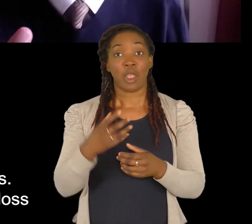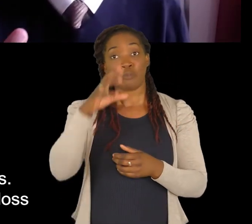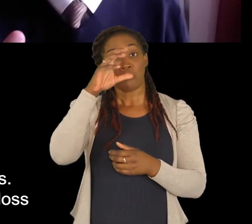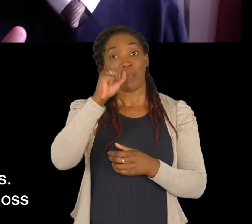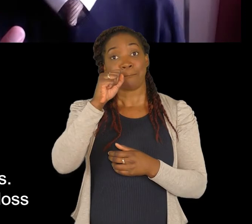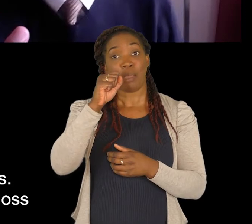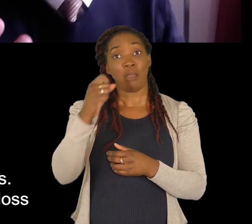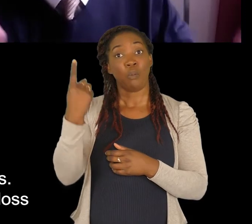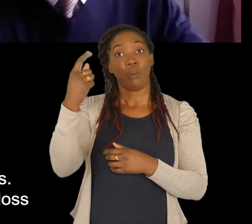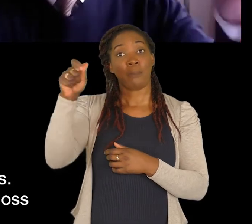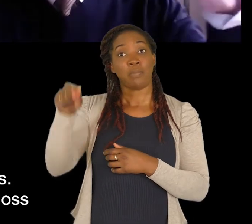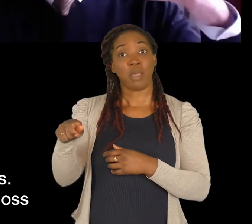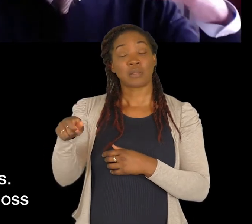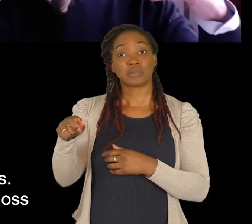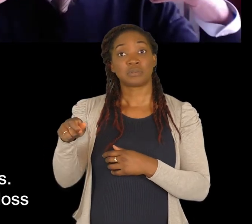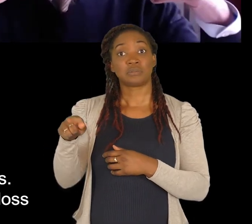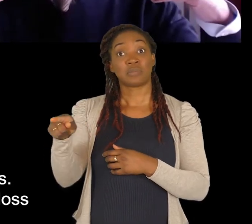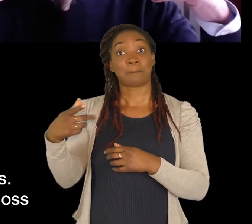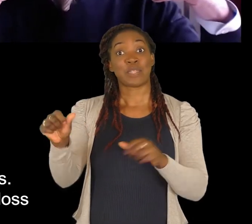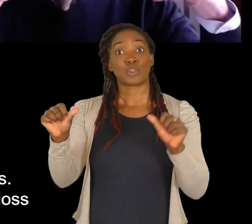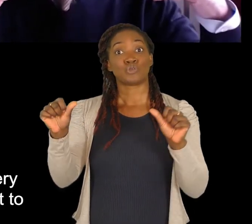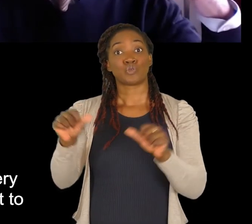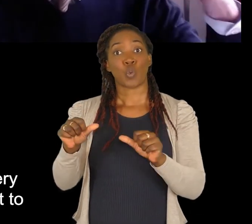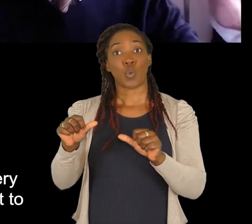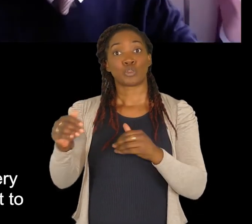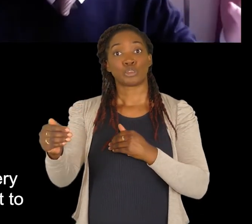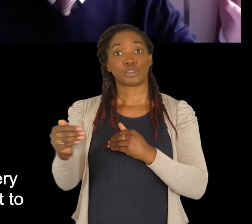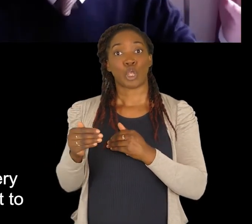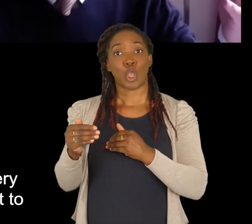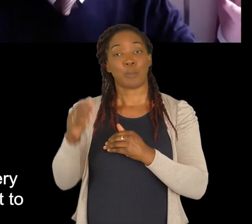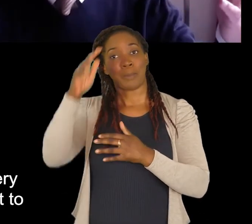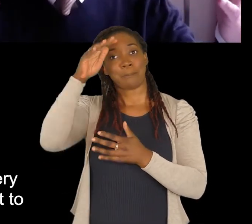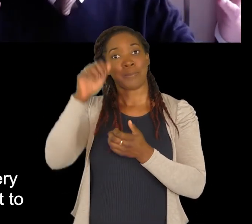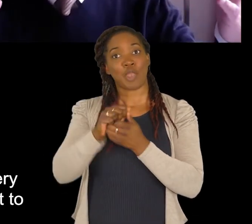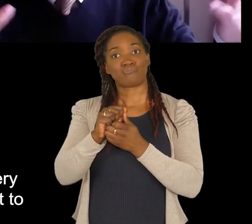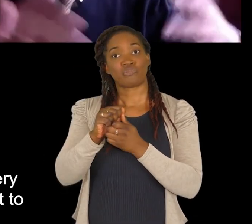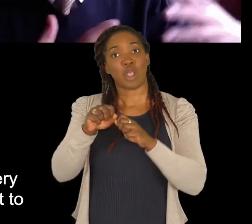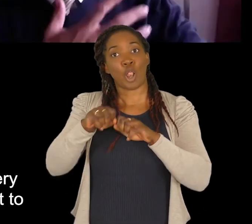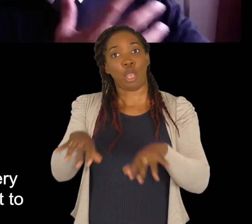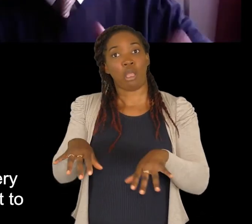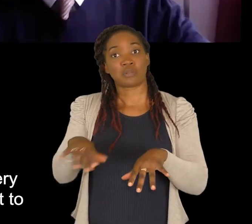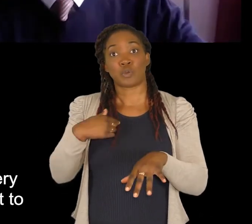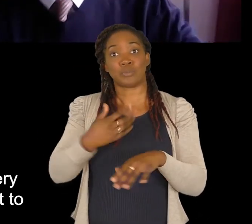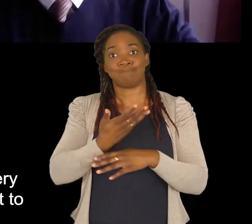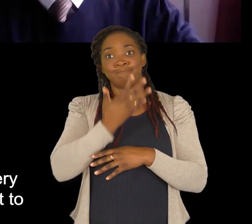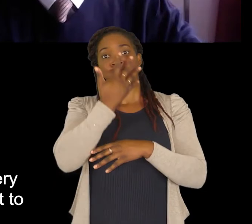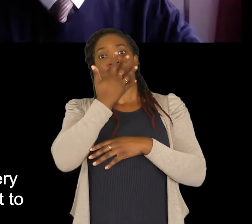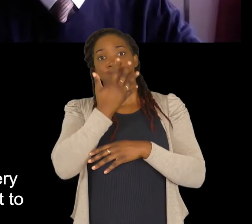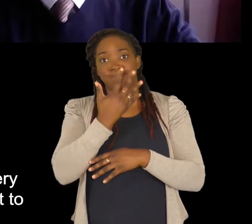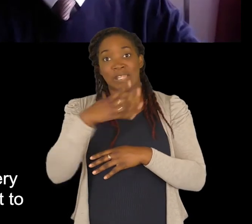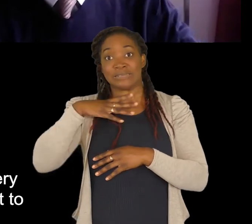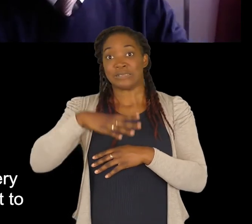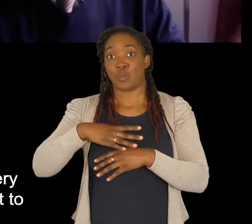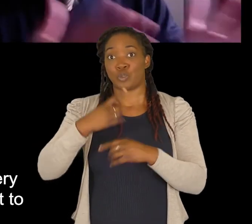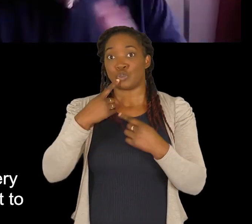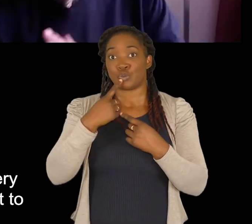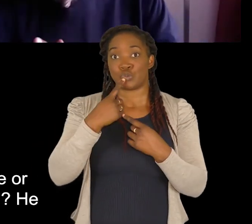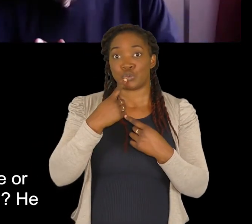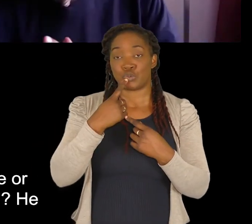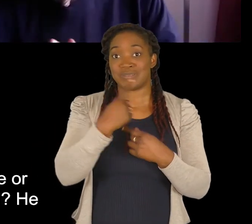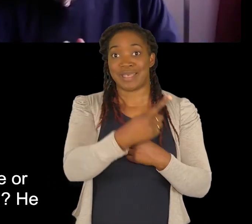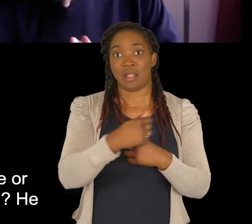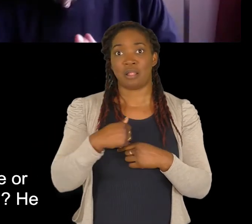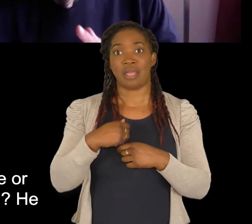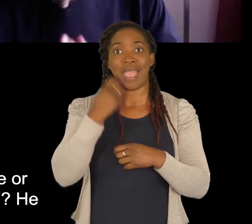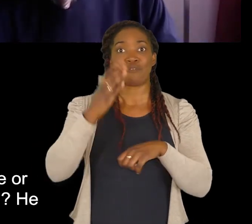guy, Rosa, very quickly, he had short-term memory loss, but he was too embarrassed to tell us. So every time we finished a meeting and he was